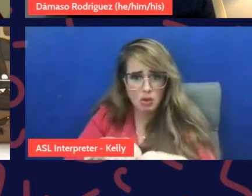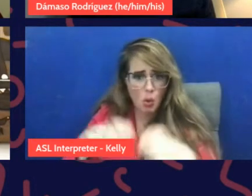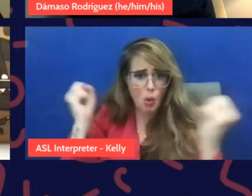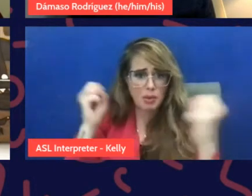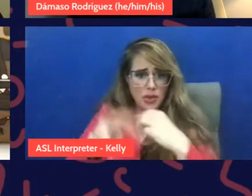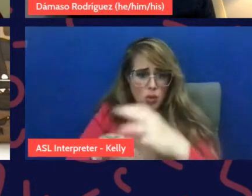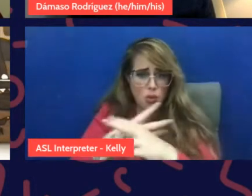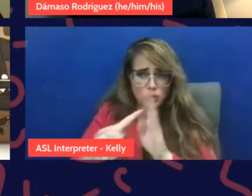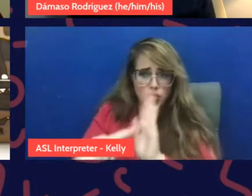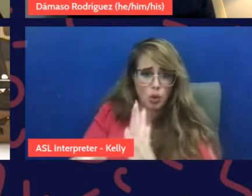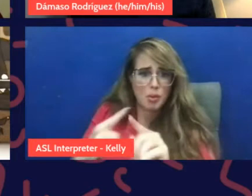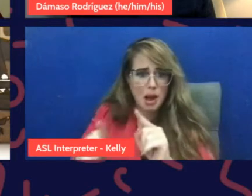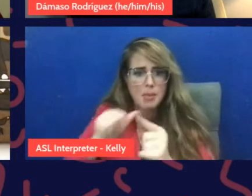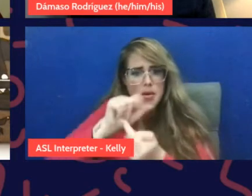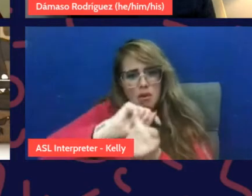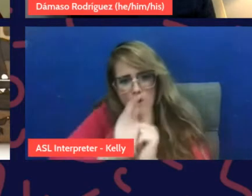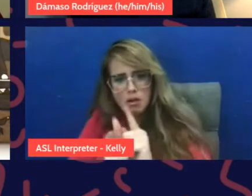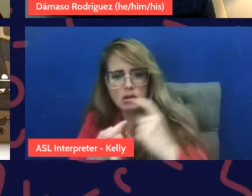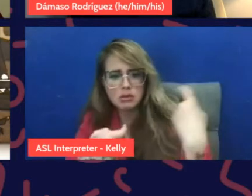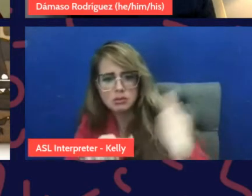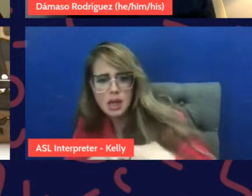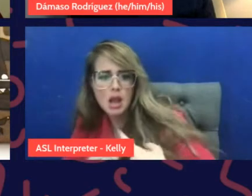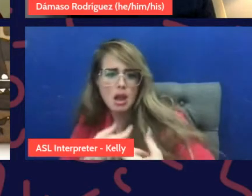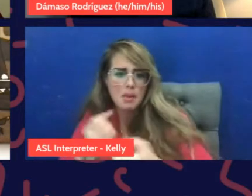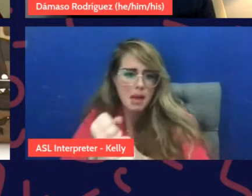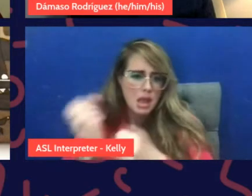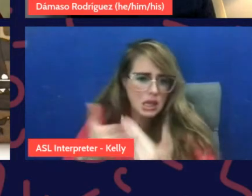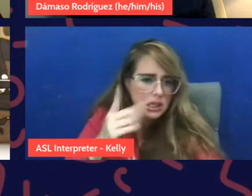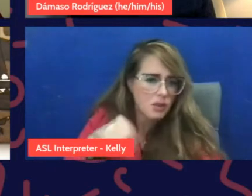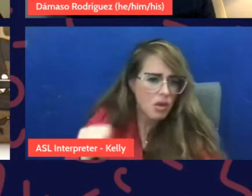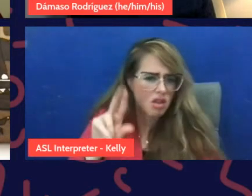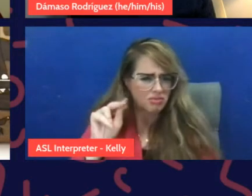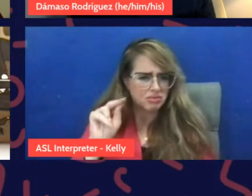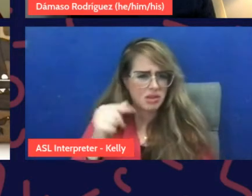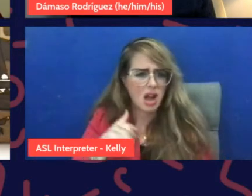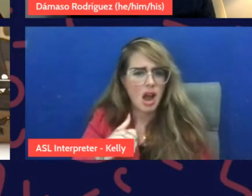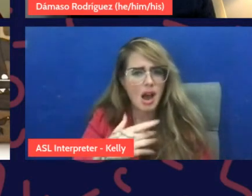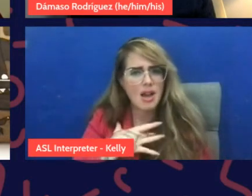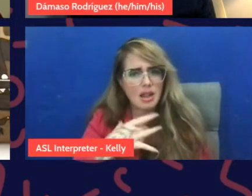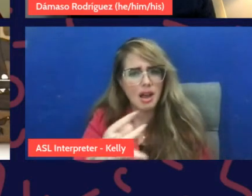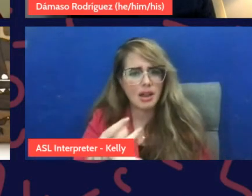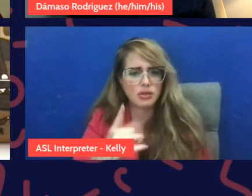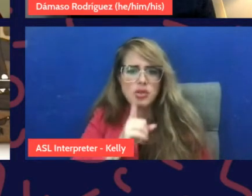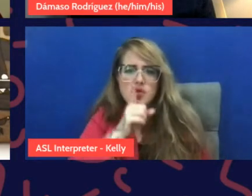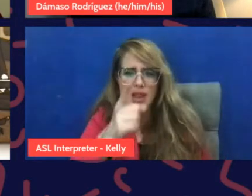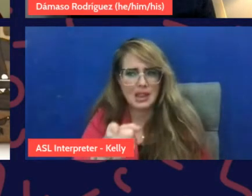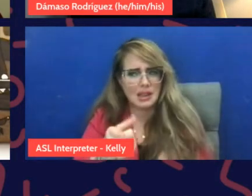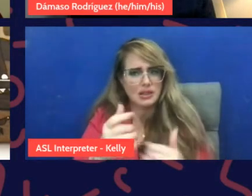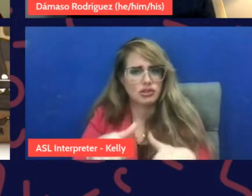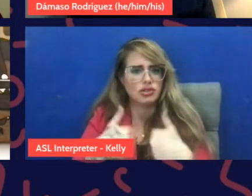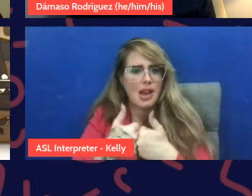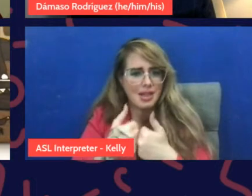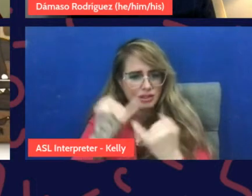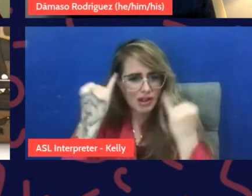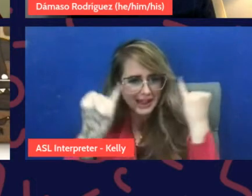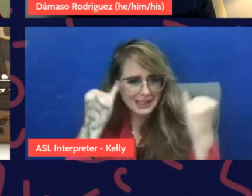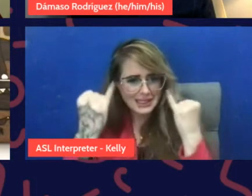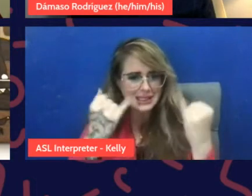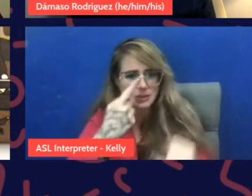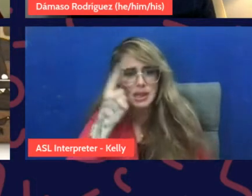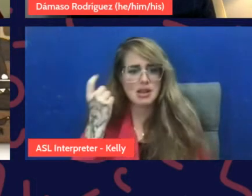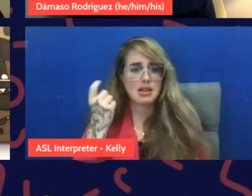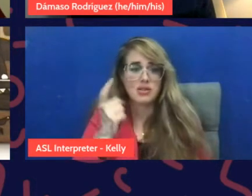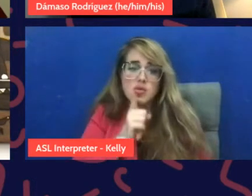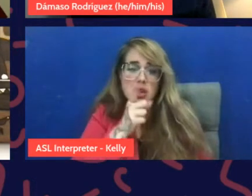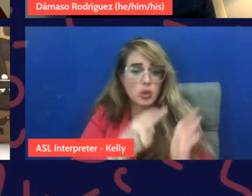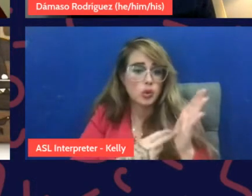not about to translate my Spanish. I'm not about to make it easier on them. And I like to really challenge ideas, because the truth